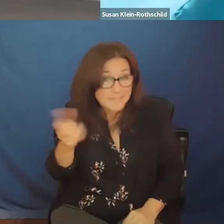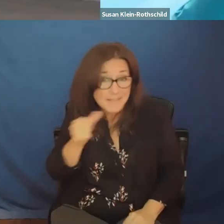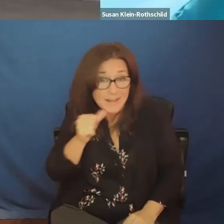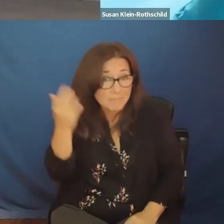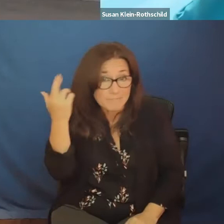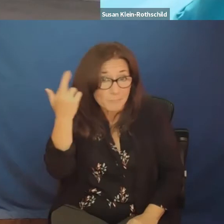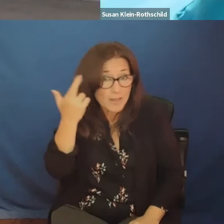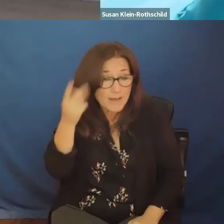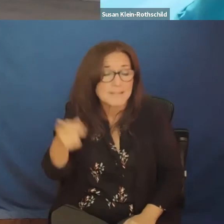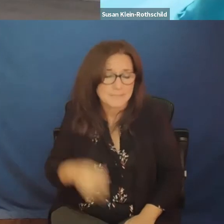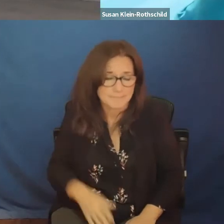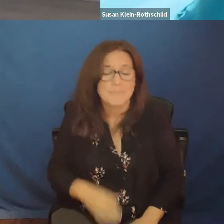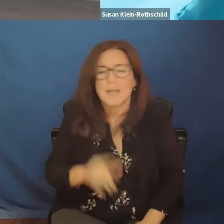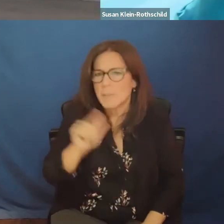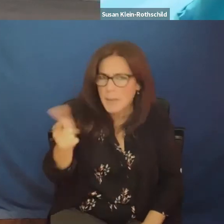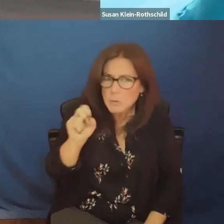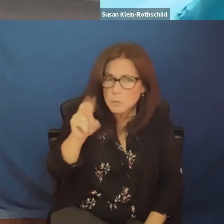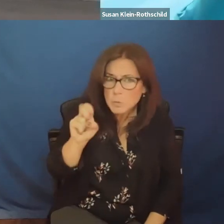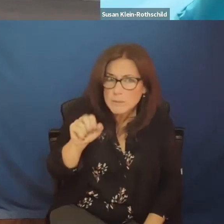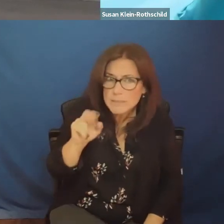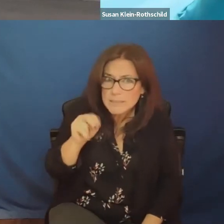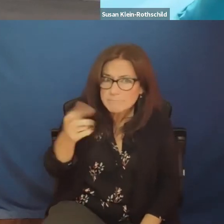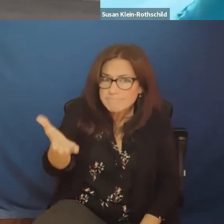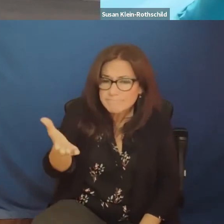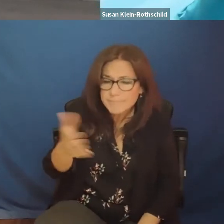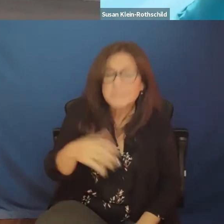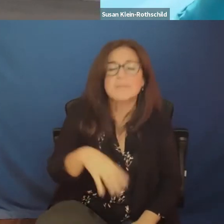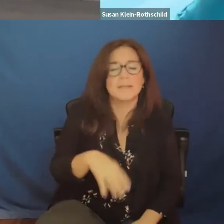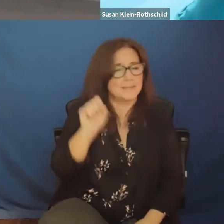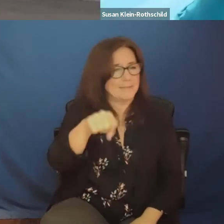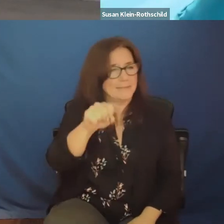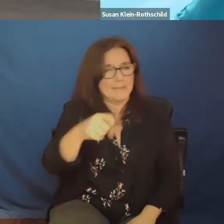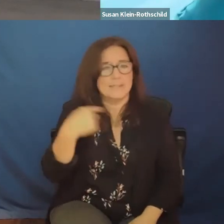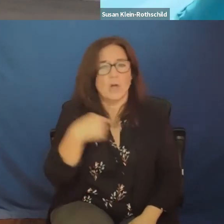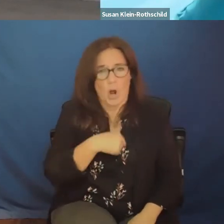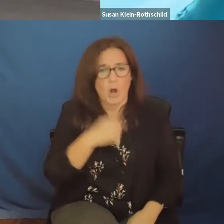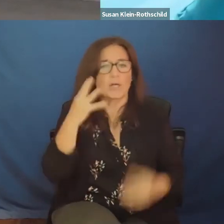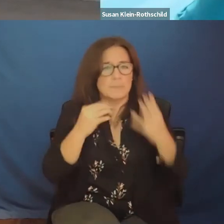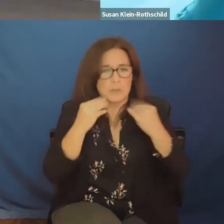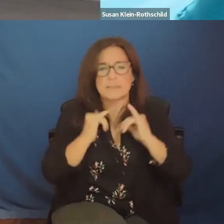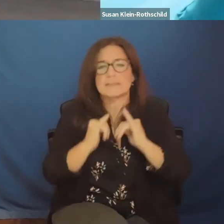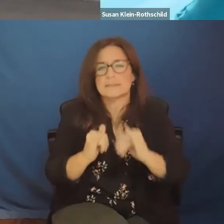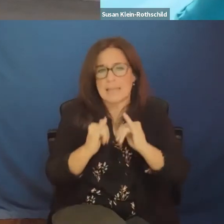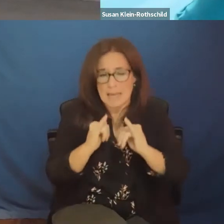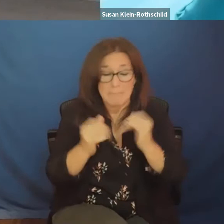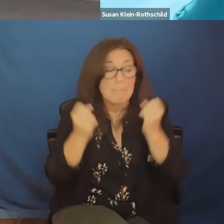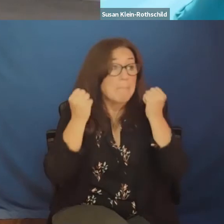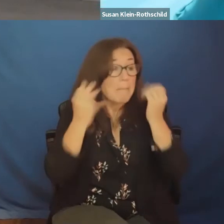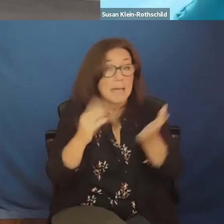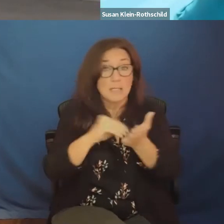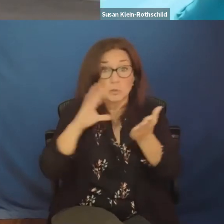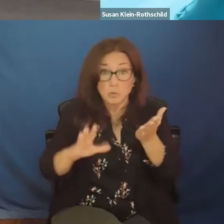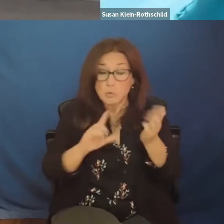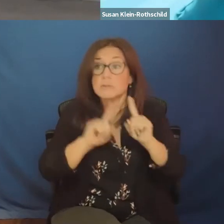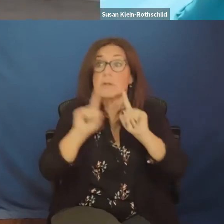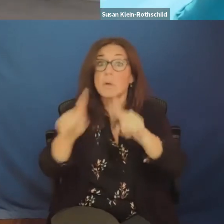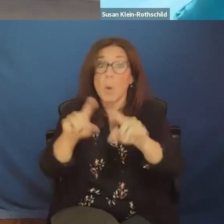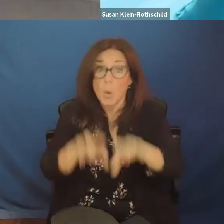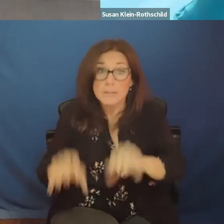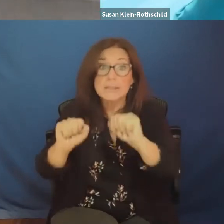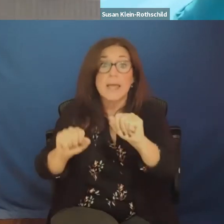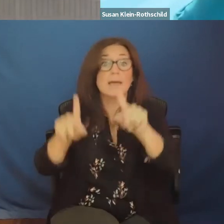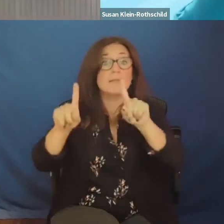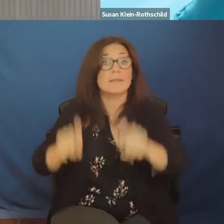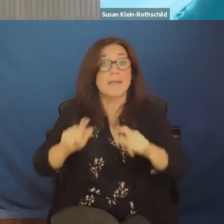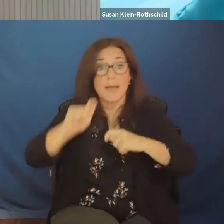I think our experience is similar, that many students who have COVID, who test positive for COVID, don't have symptoms or signs, yet